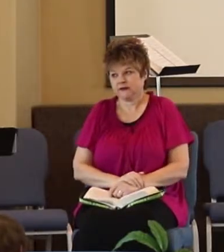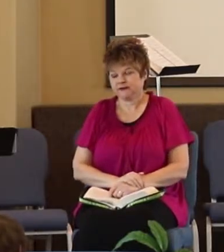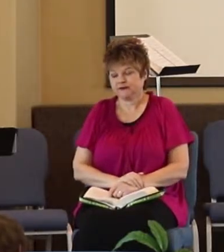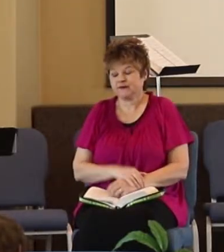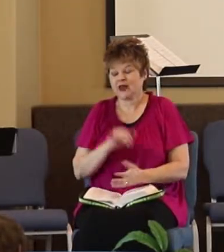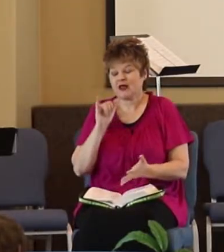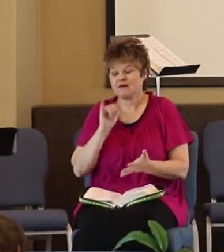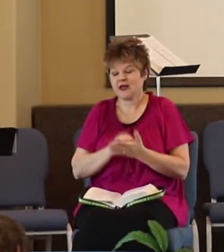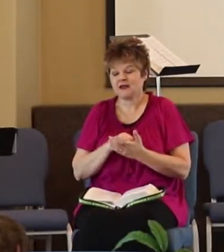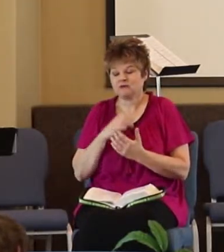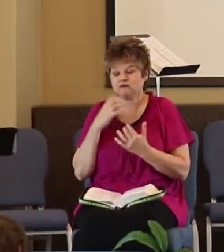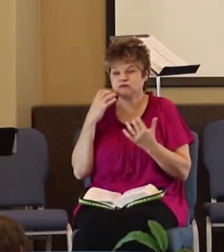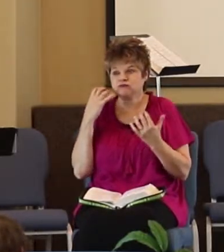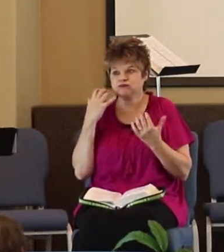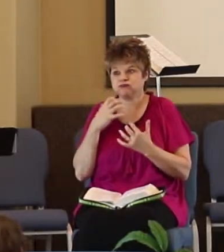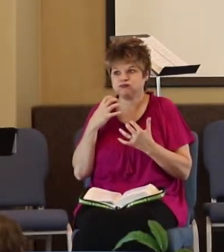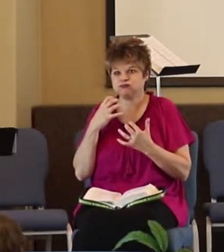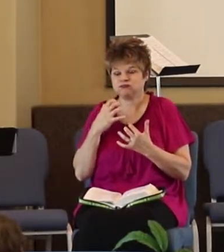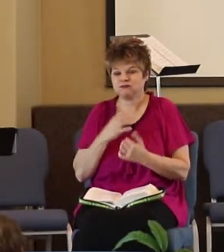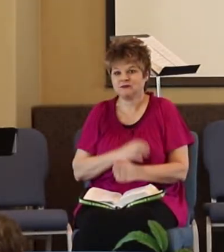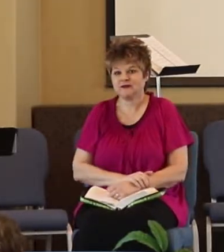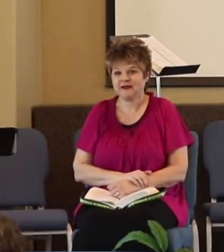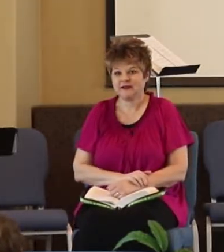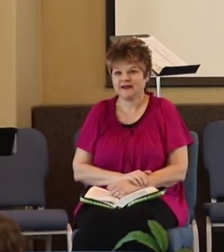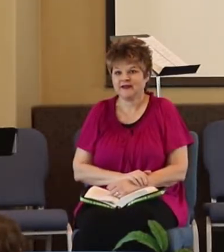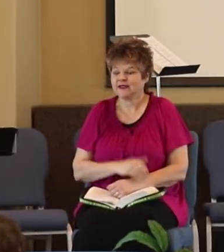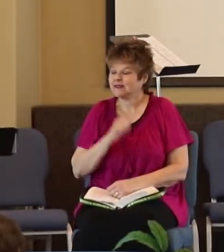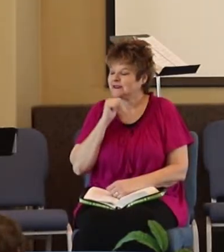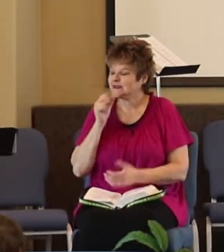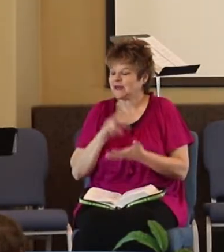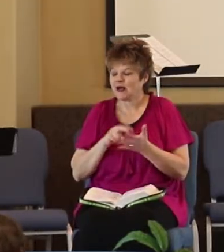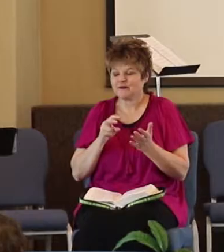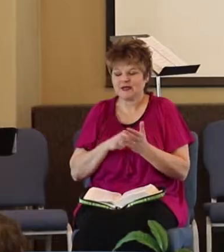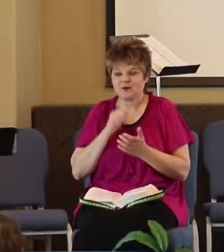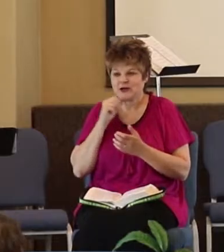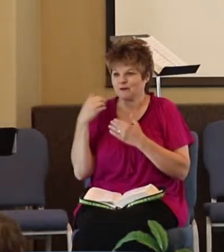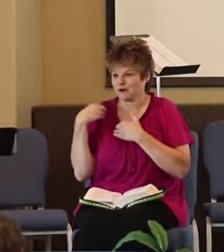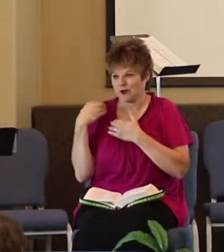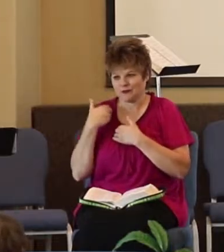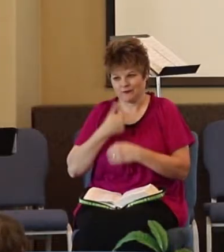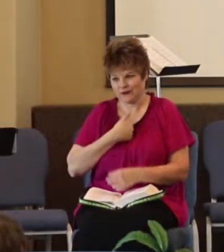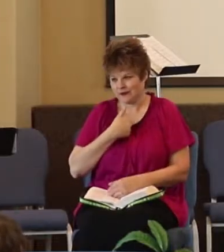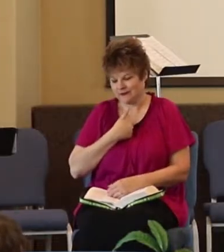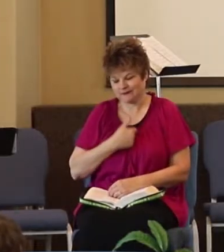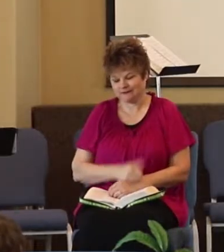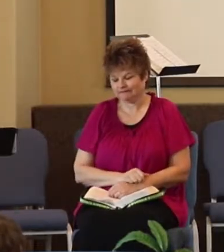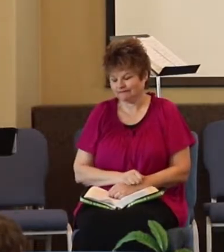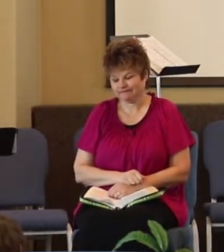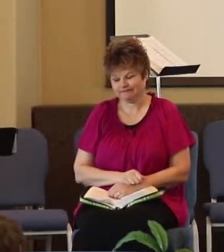Folks, that's awesome. That does not mean we're not responsible for ourselves.